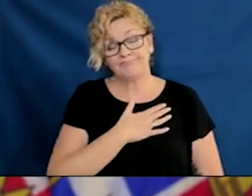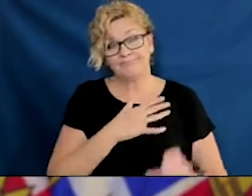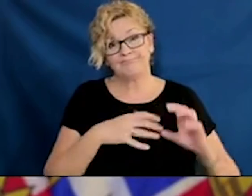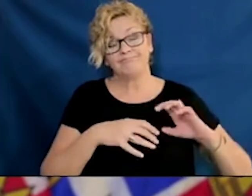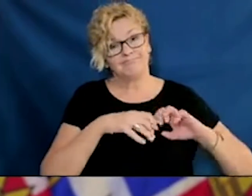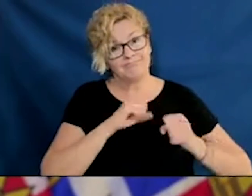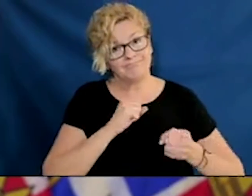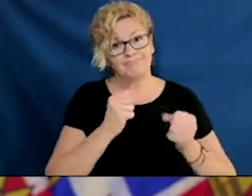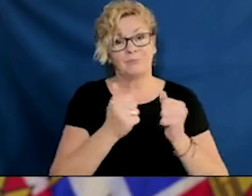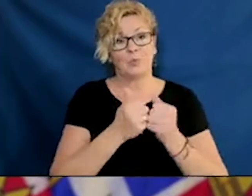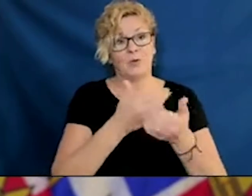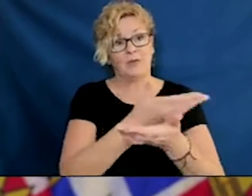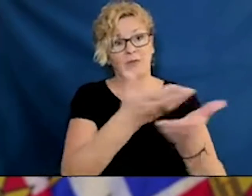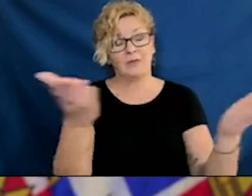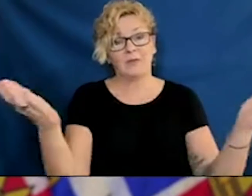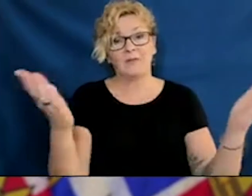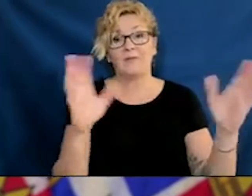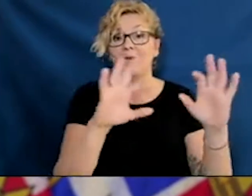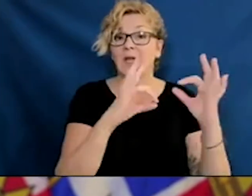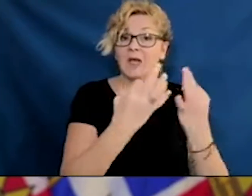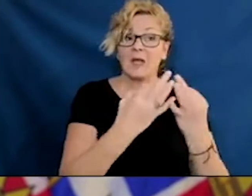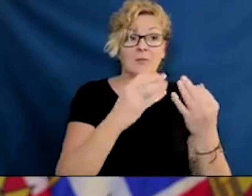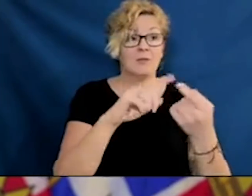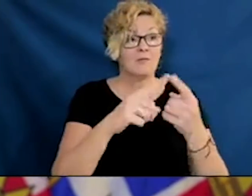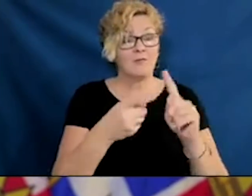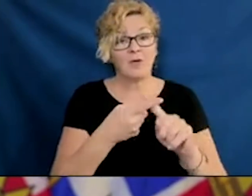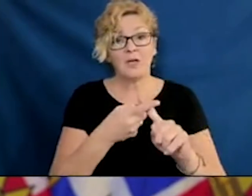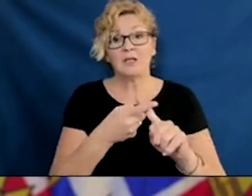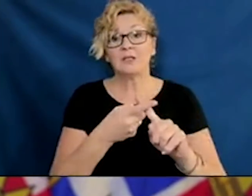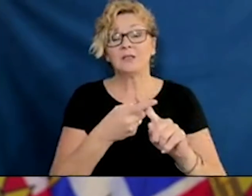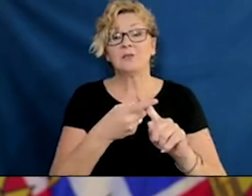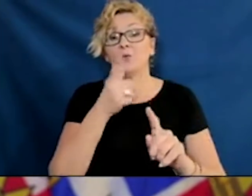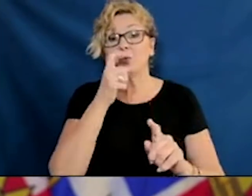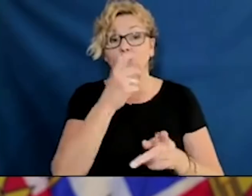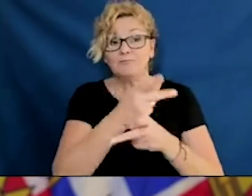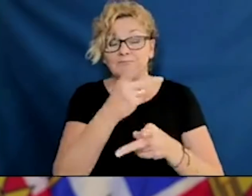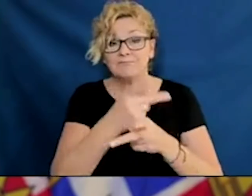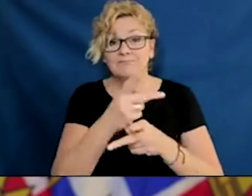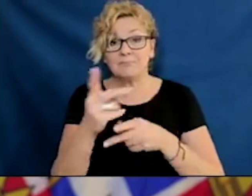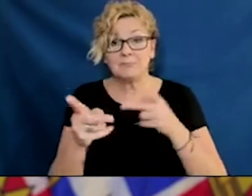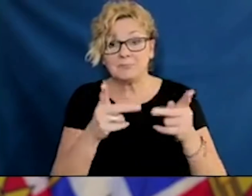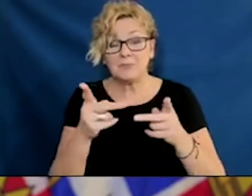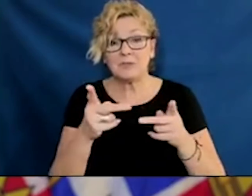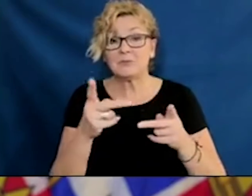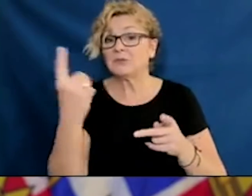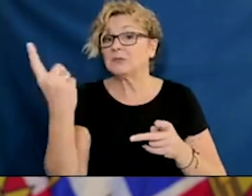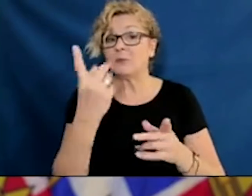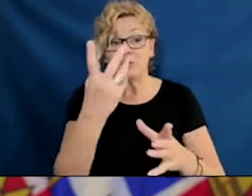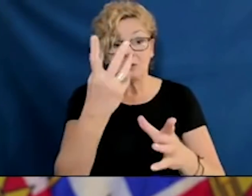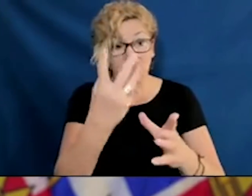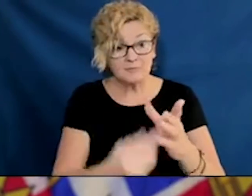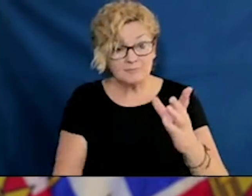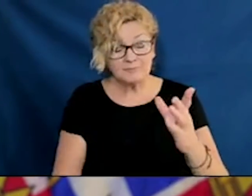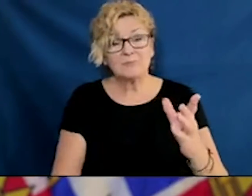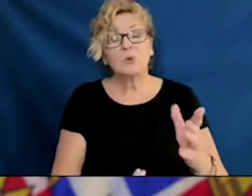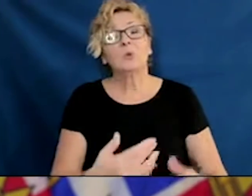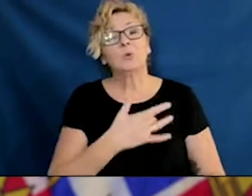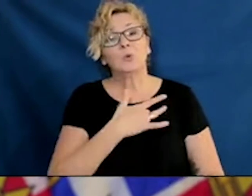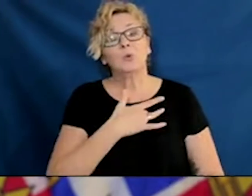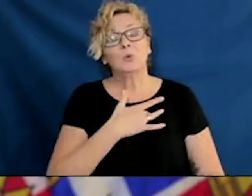our communities who've lost our elders and seniors for the most part across the province.